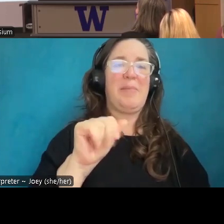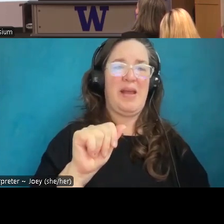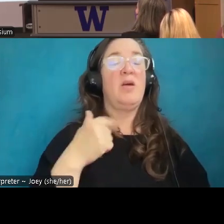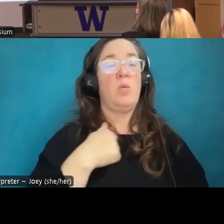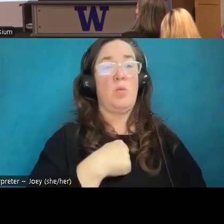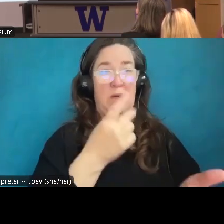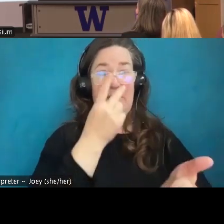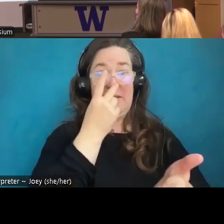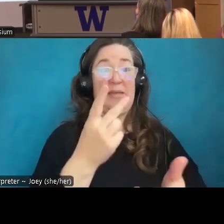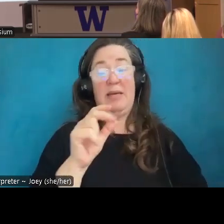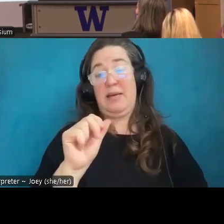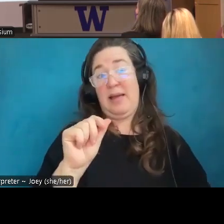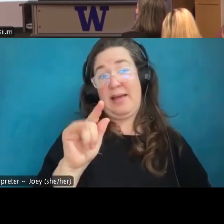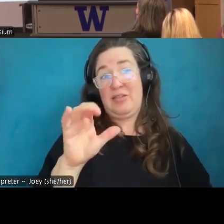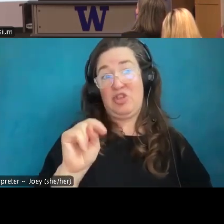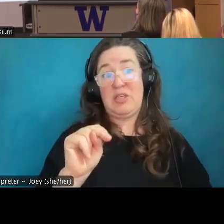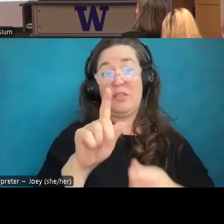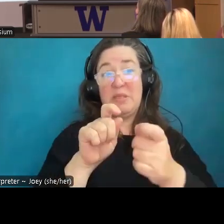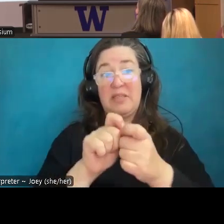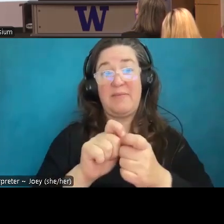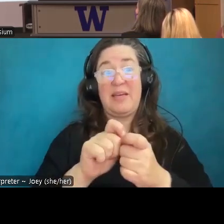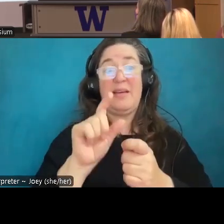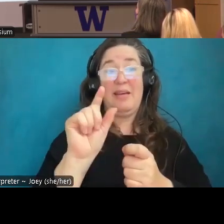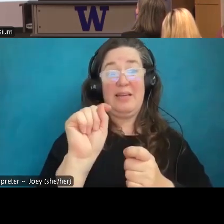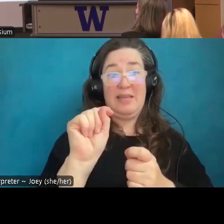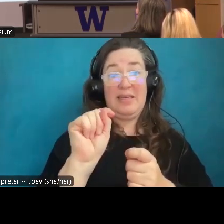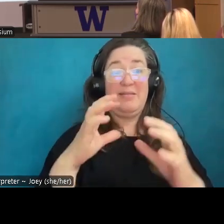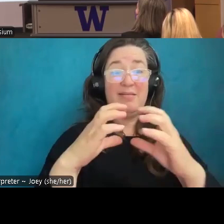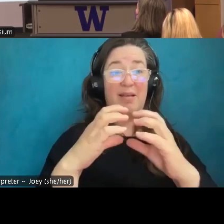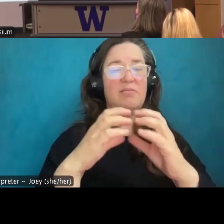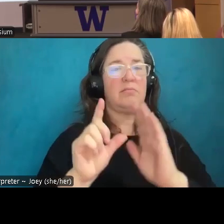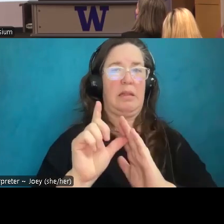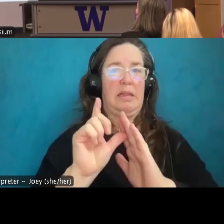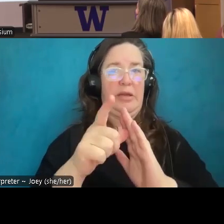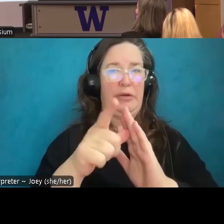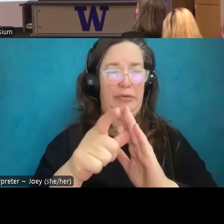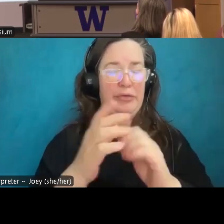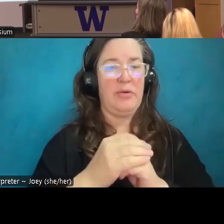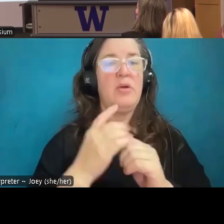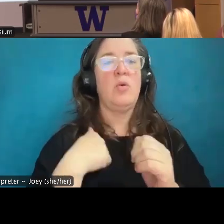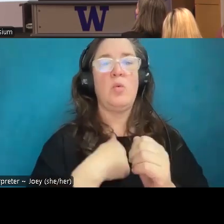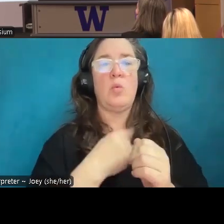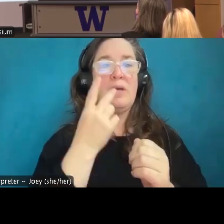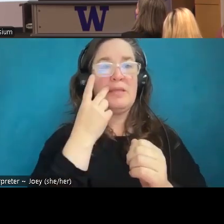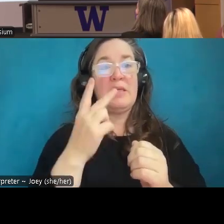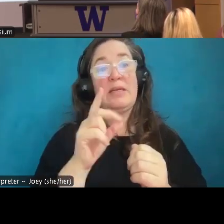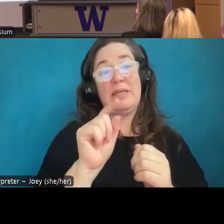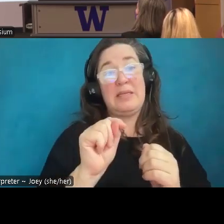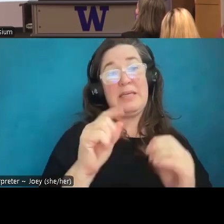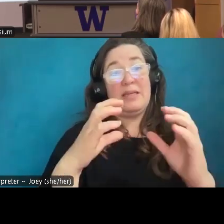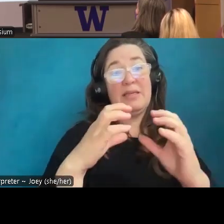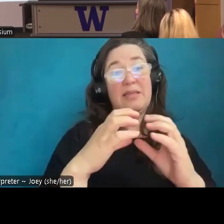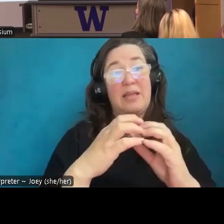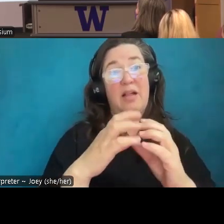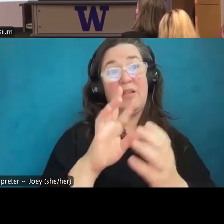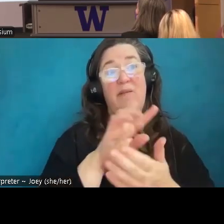spike antigen-specific T cells at later time points. We see T cell fatigability. We also